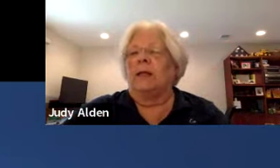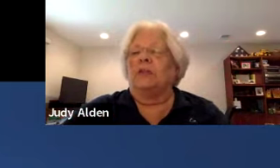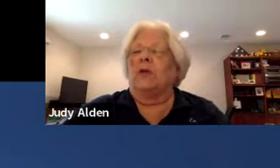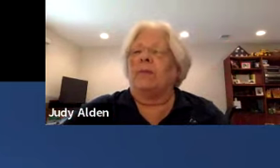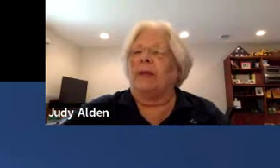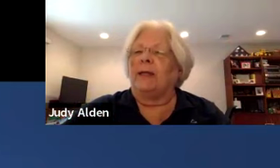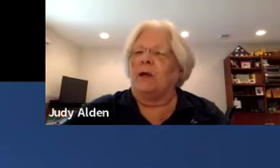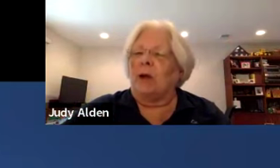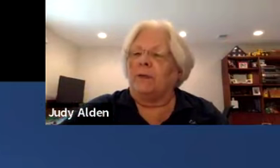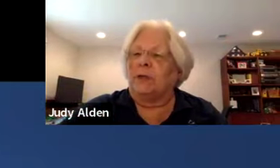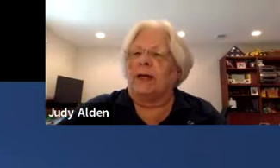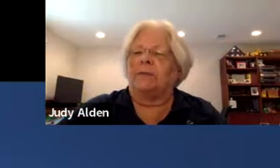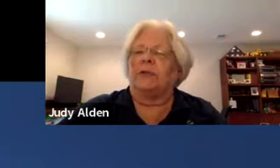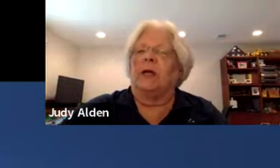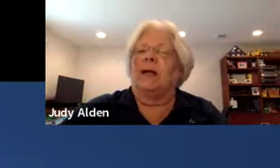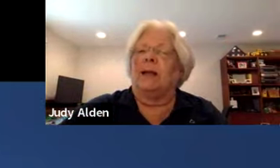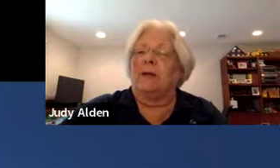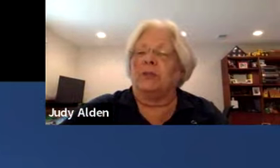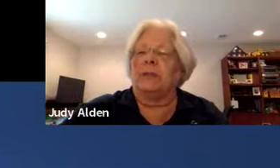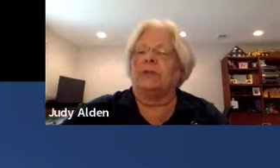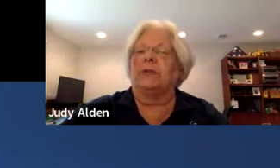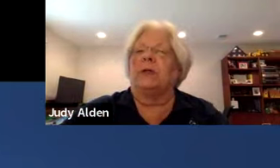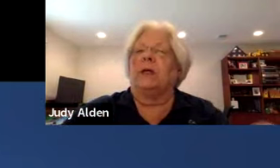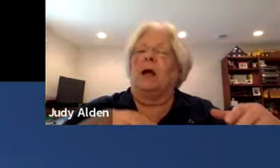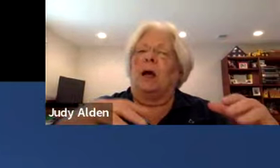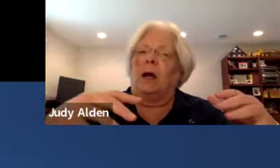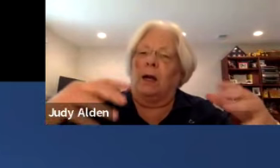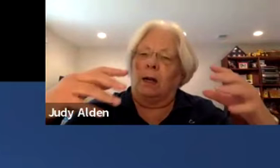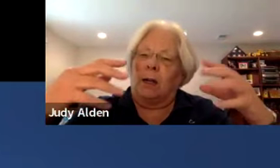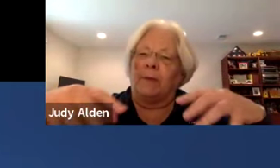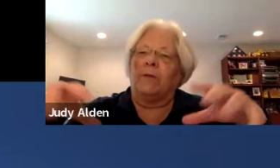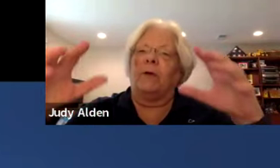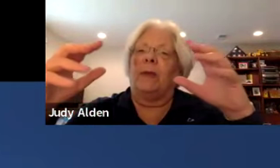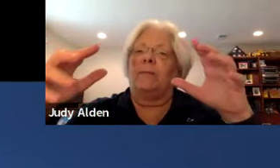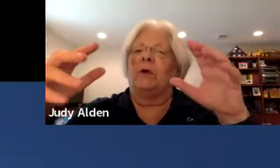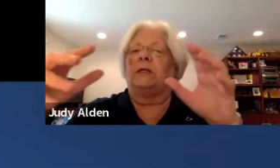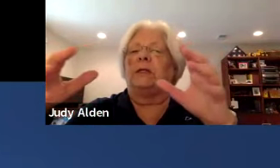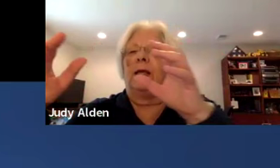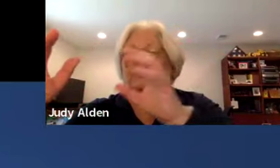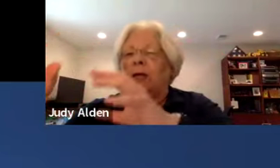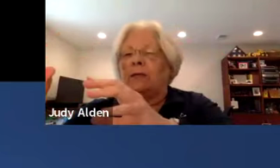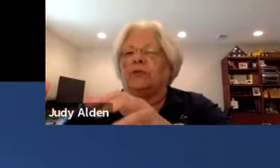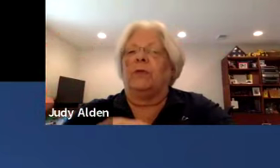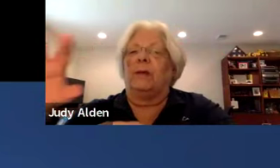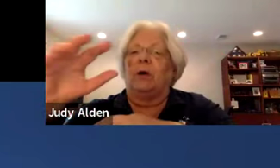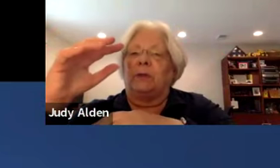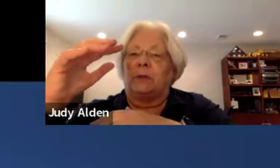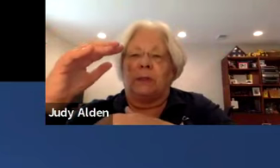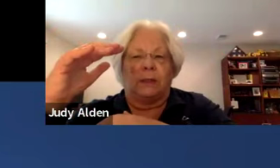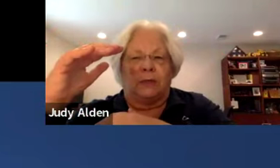contact. So I'm finding oftentimes announcements coming from MODDHH